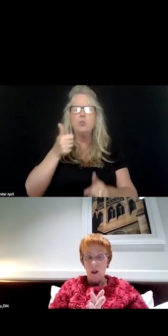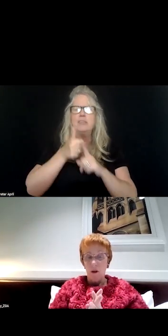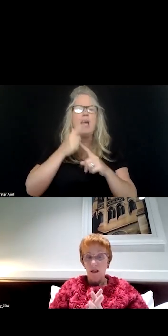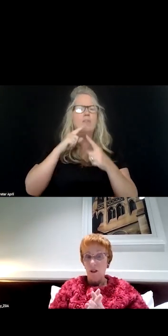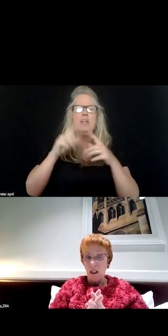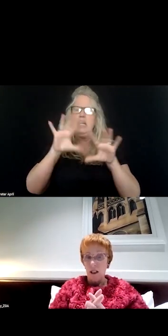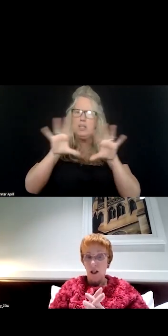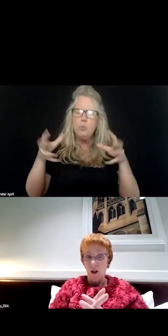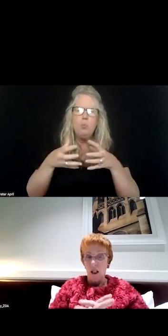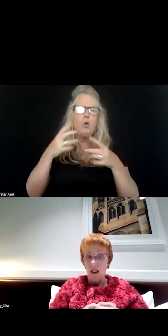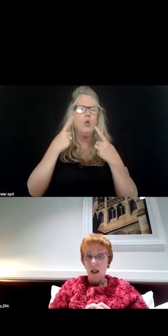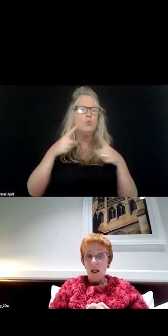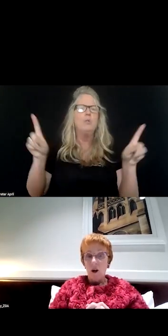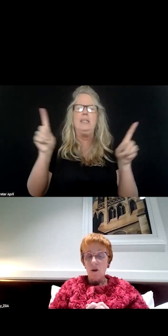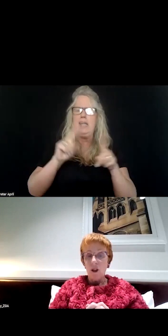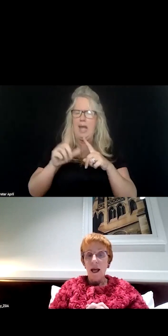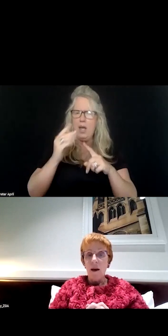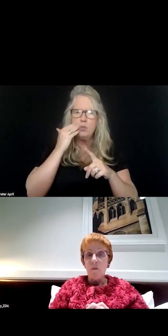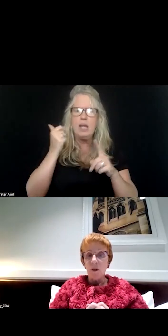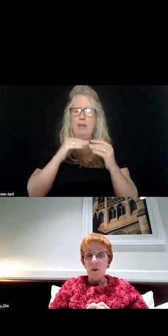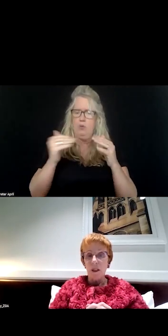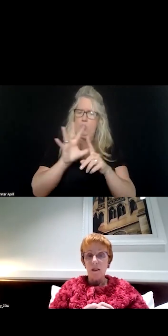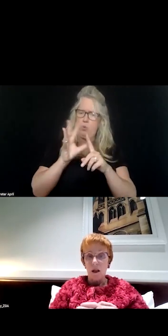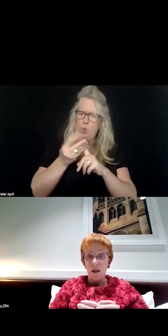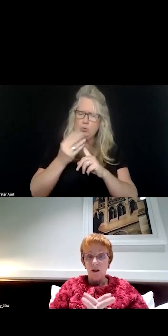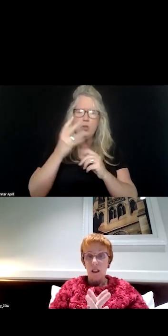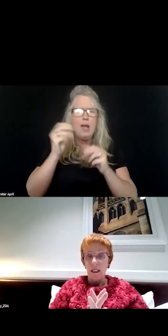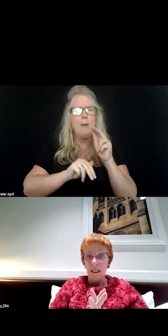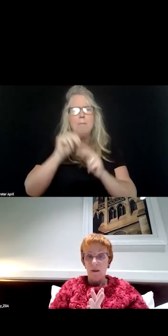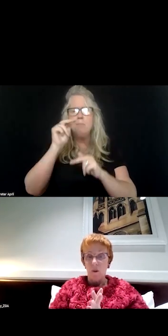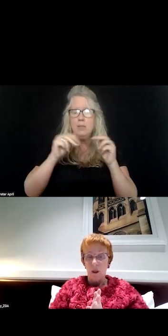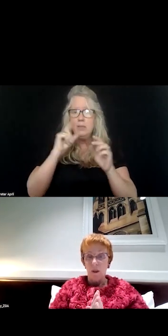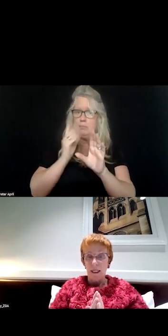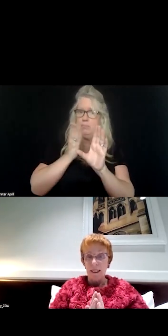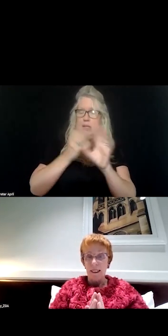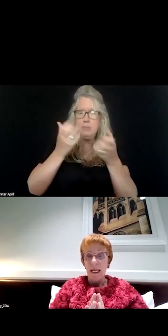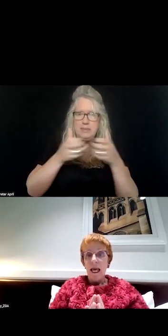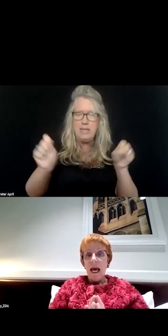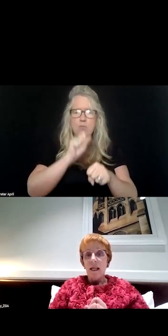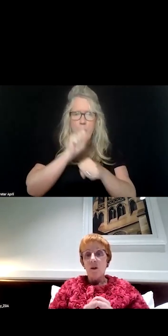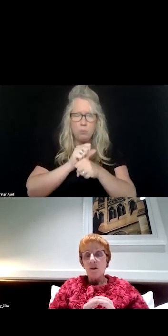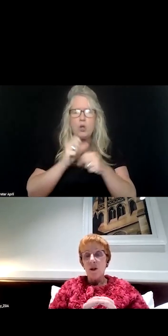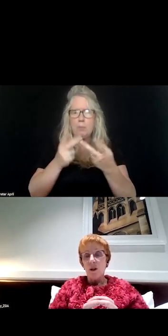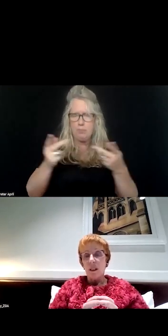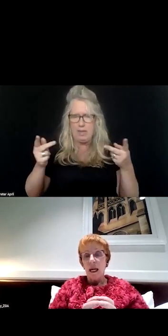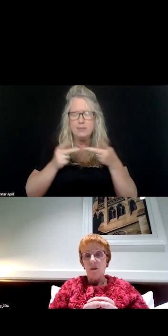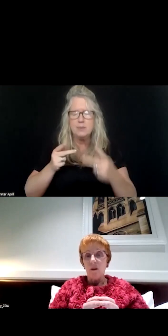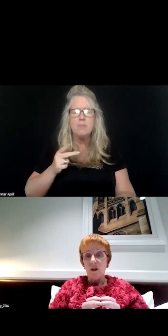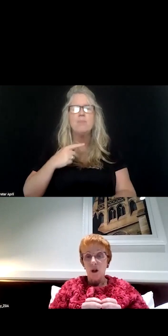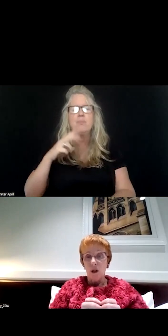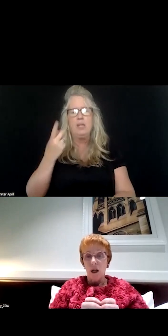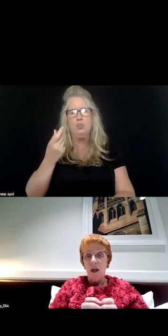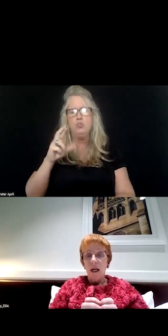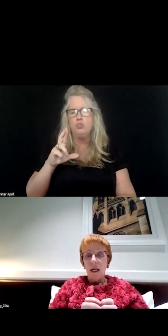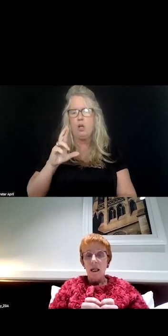on restorative, just and learning culture and building psychologically safe workplaces. And also Dr.